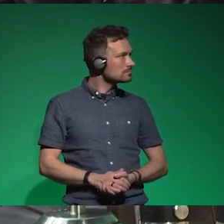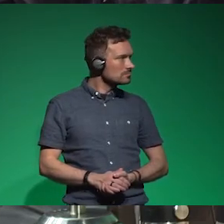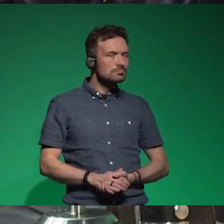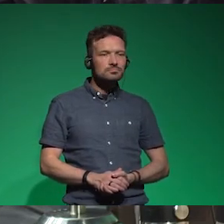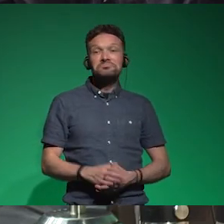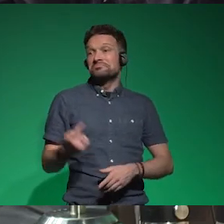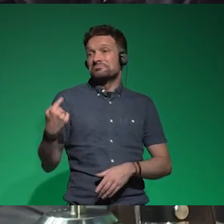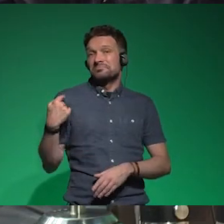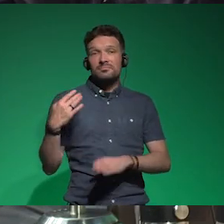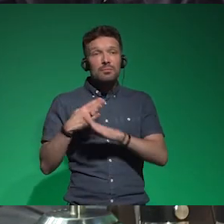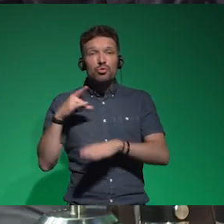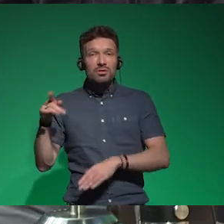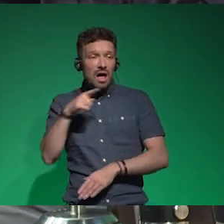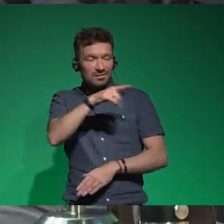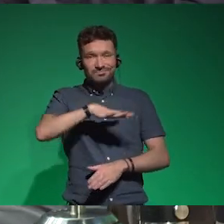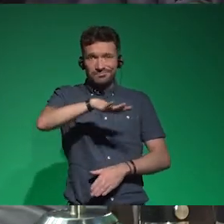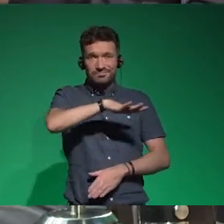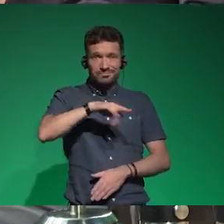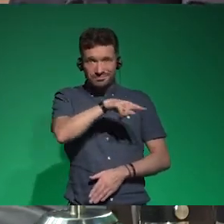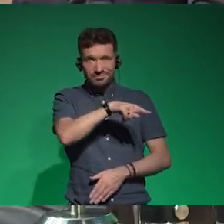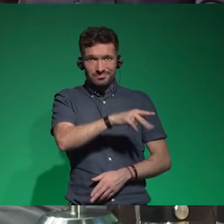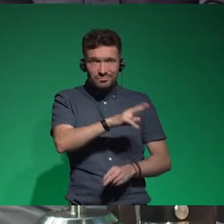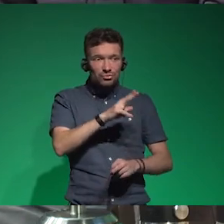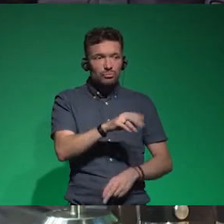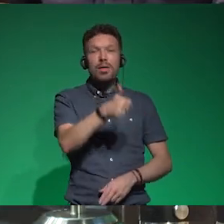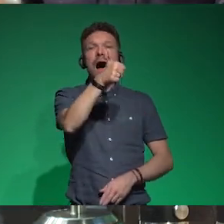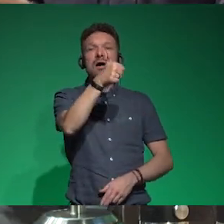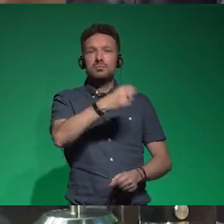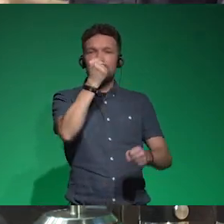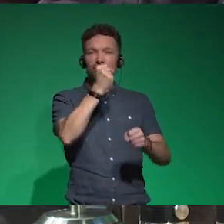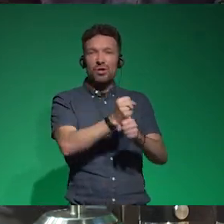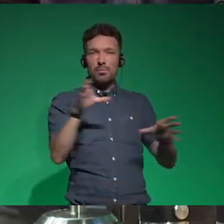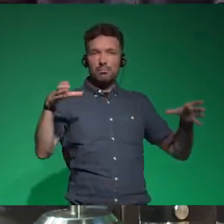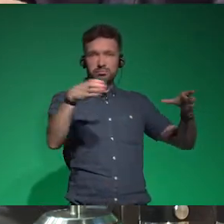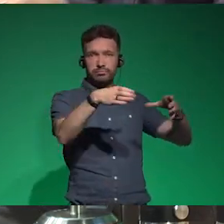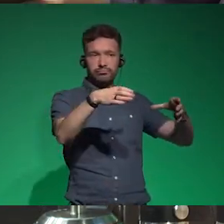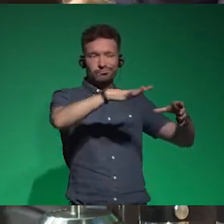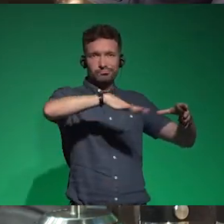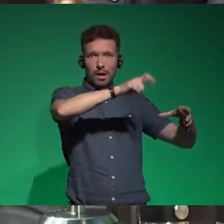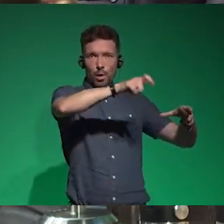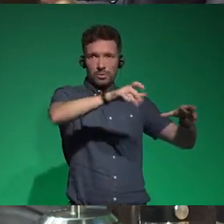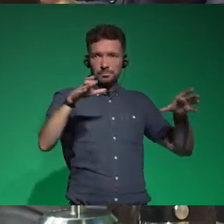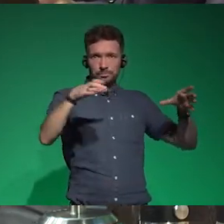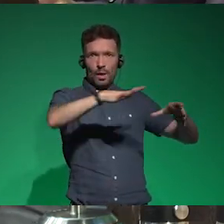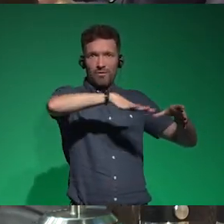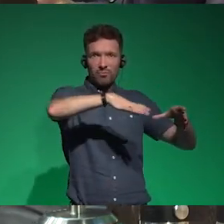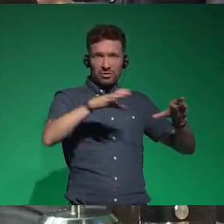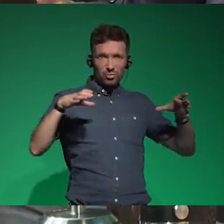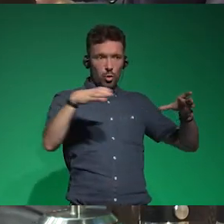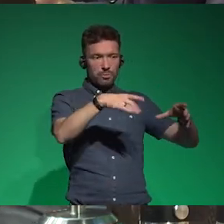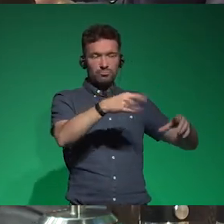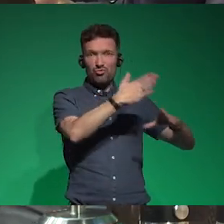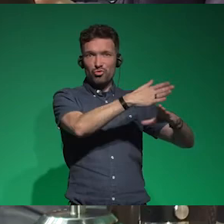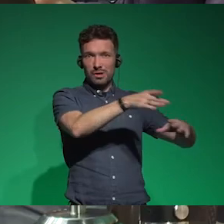of the tribes of Rembang Baling area where we have in Riau province. Yeah, but Harry mentioned that there are actually 6